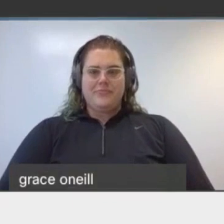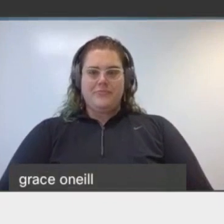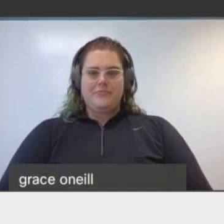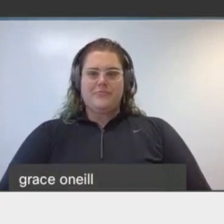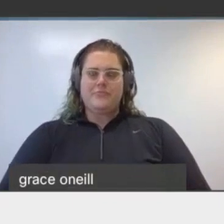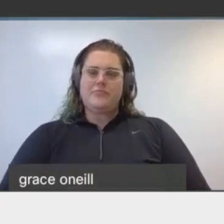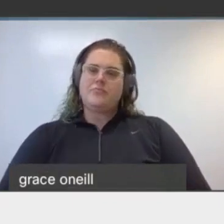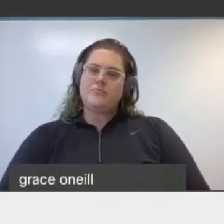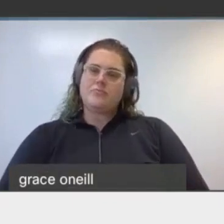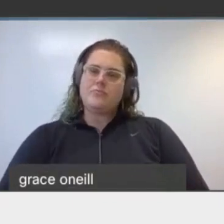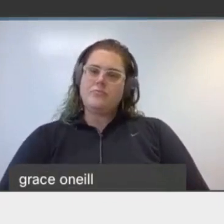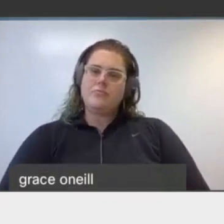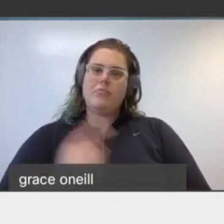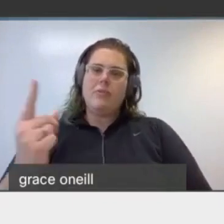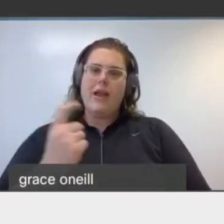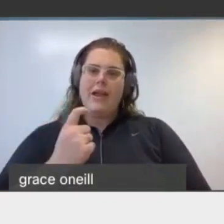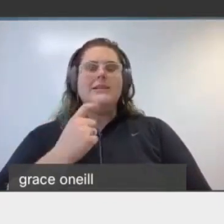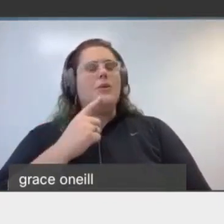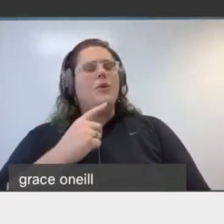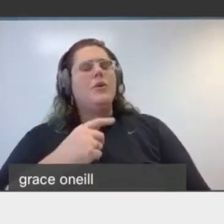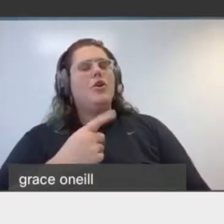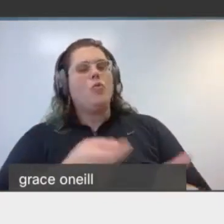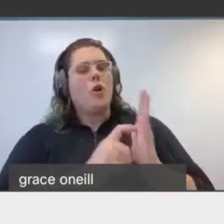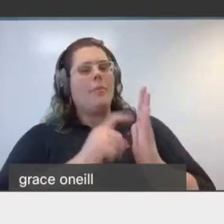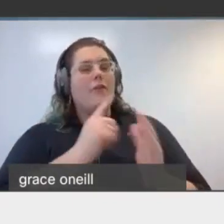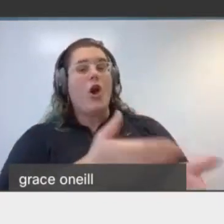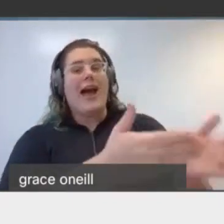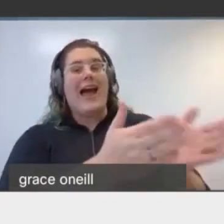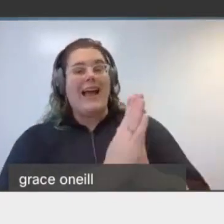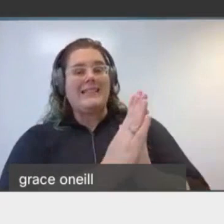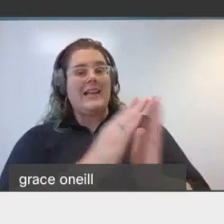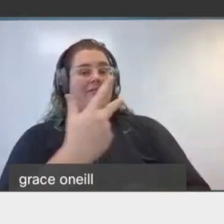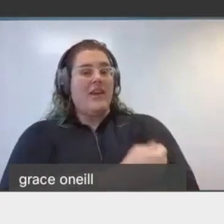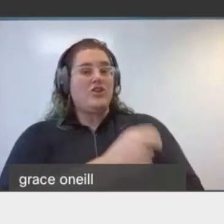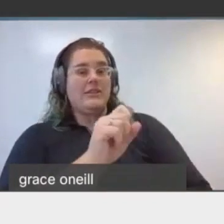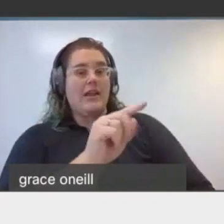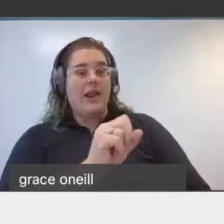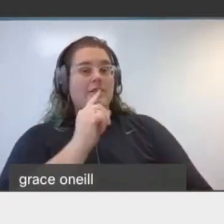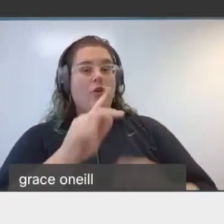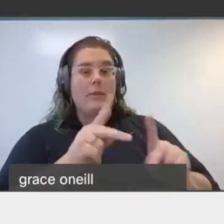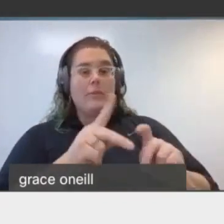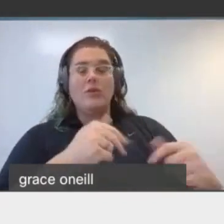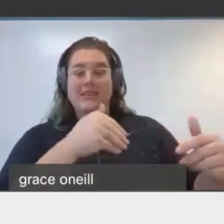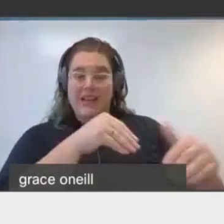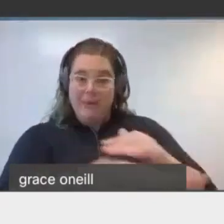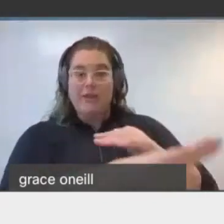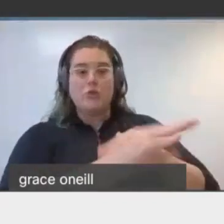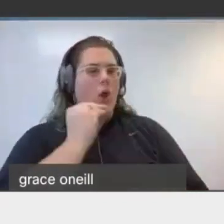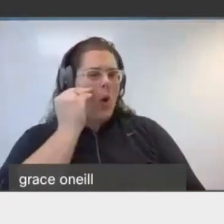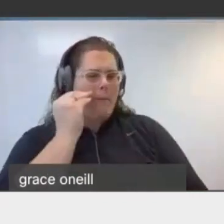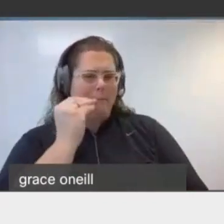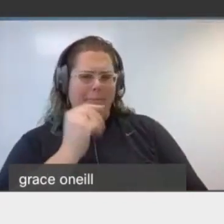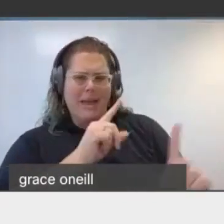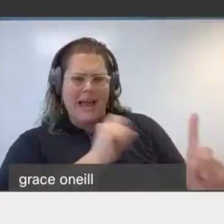what is the requirement for asking the vaccination status for people coming into the home? Since the mandate for